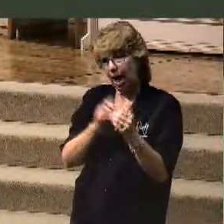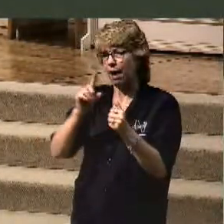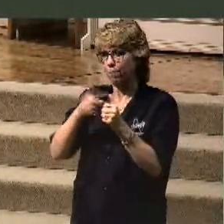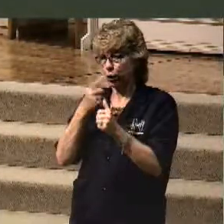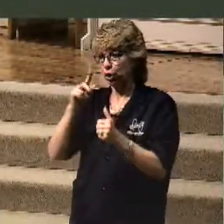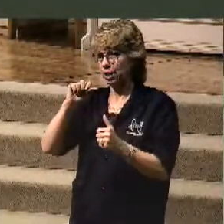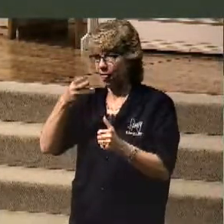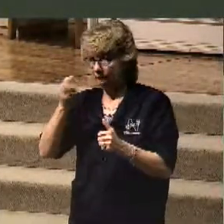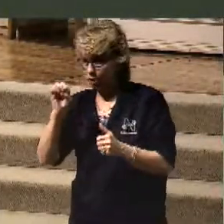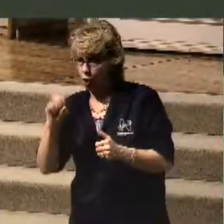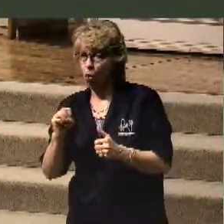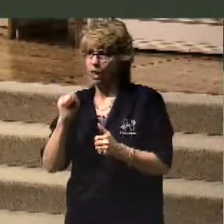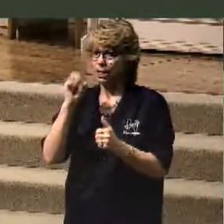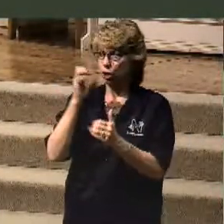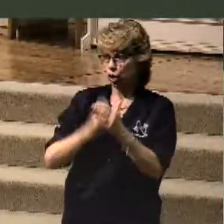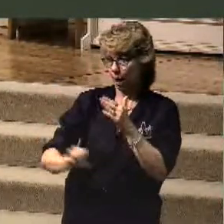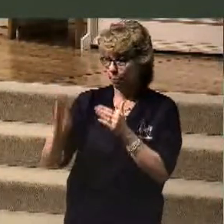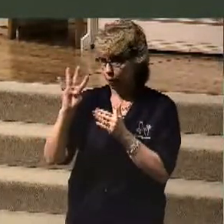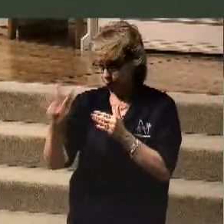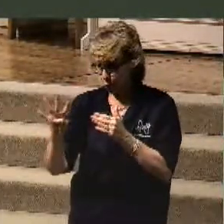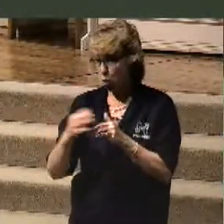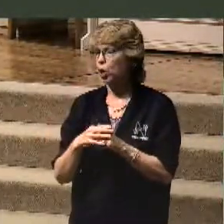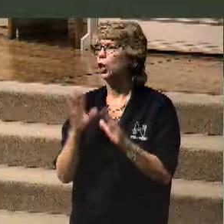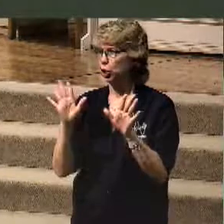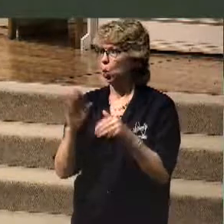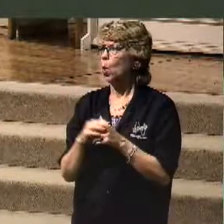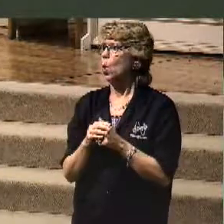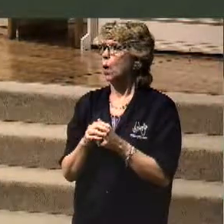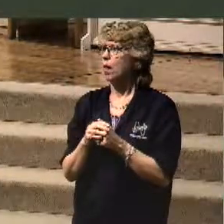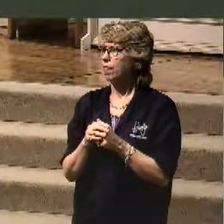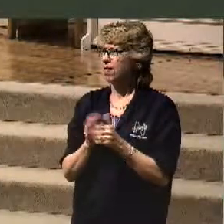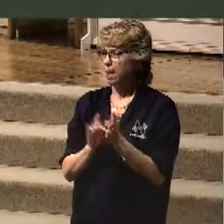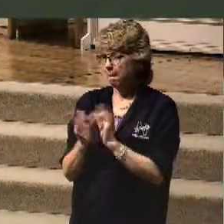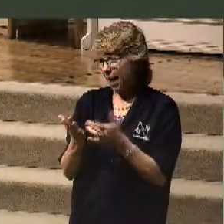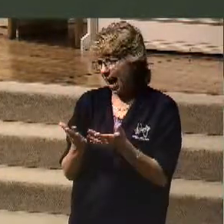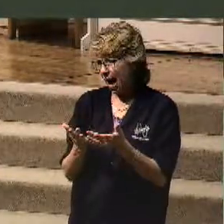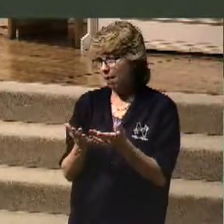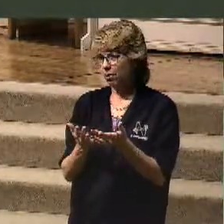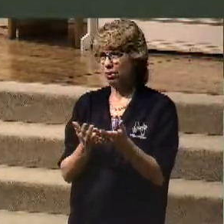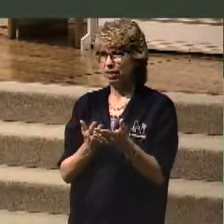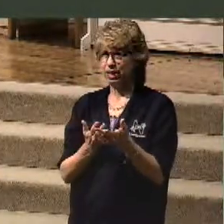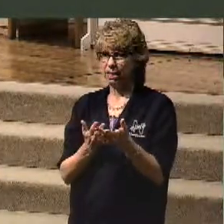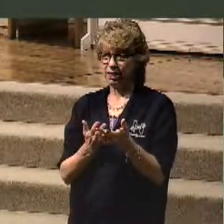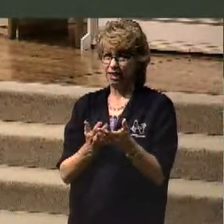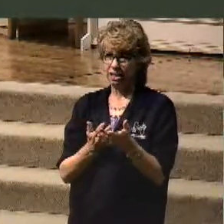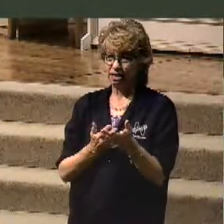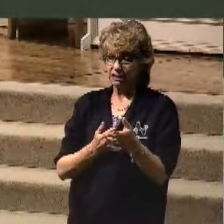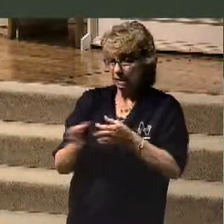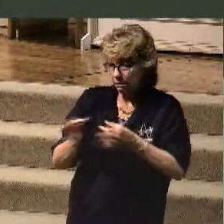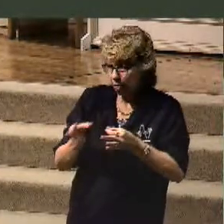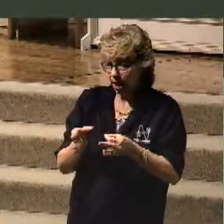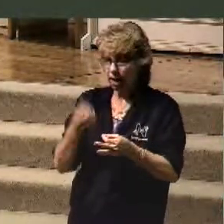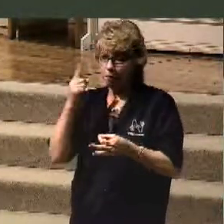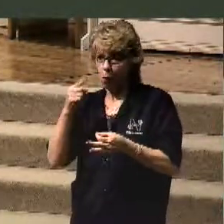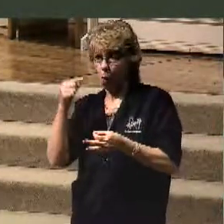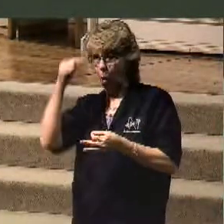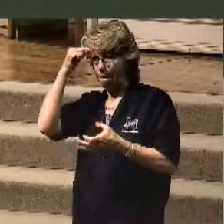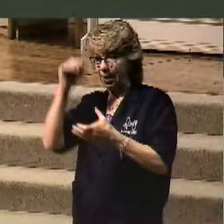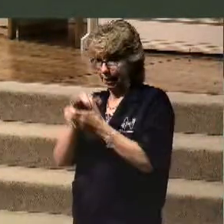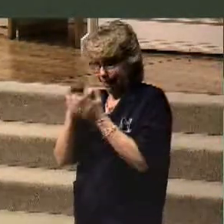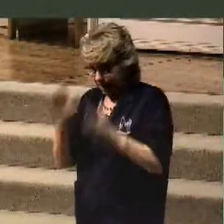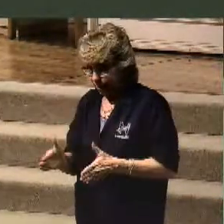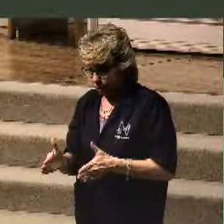Thessalonians chapter 4. And the Bible's dealing with believers. Believers are going to be gone